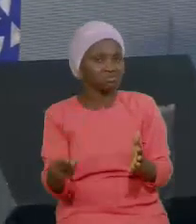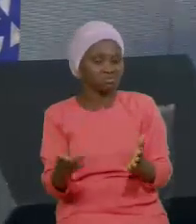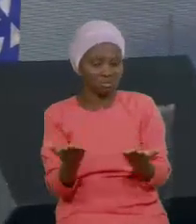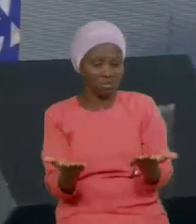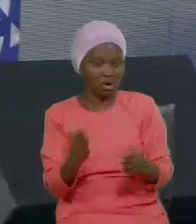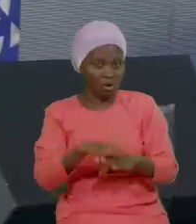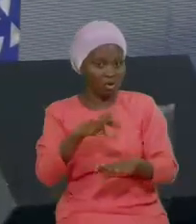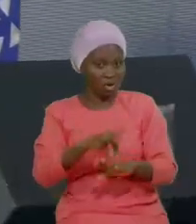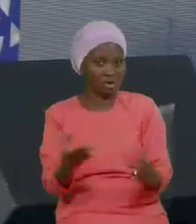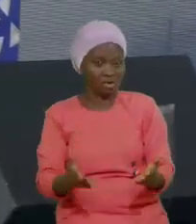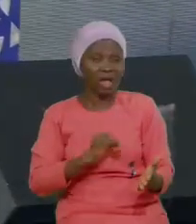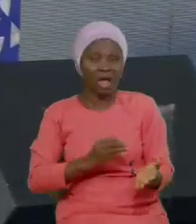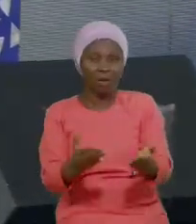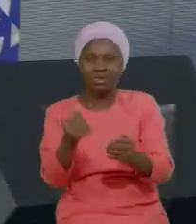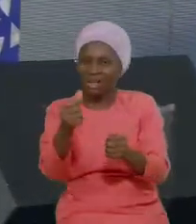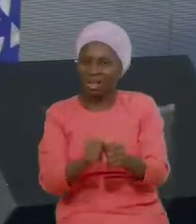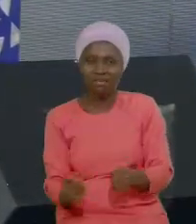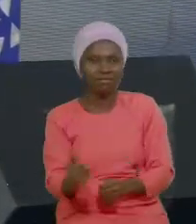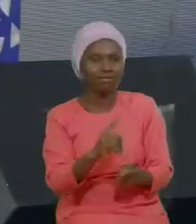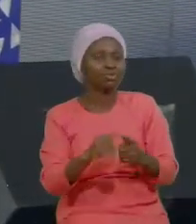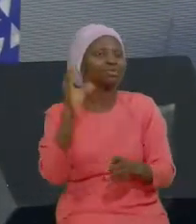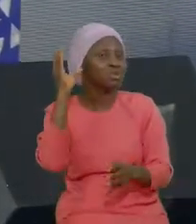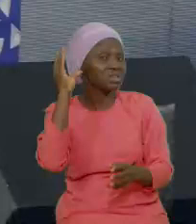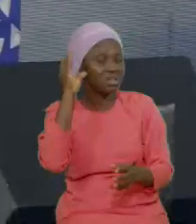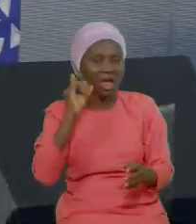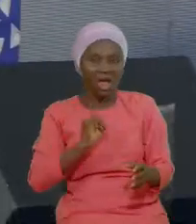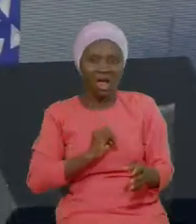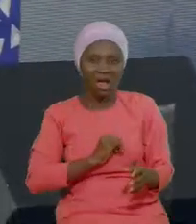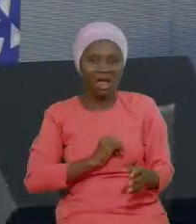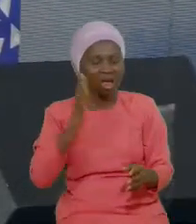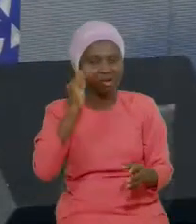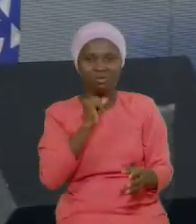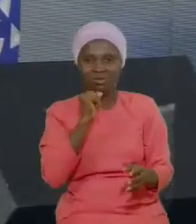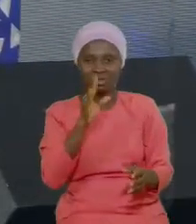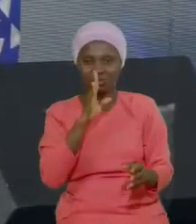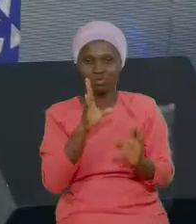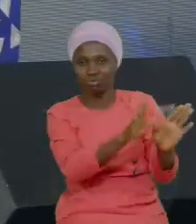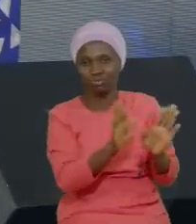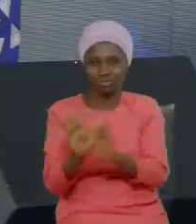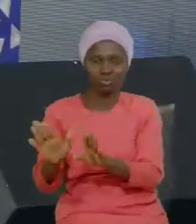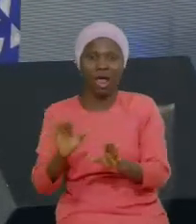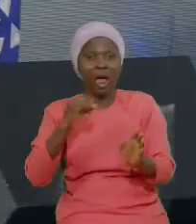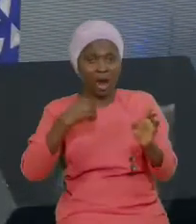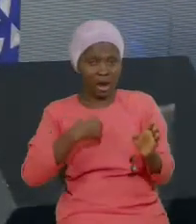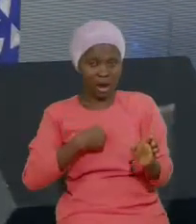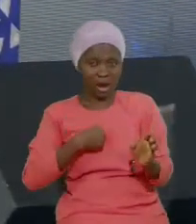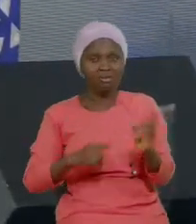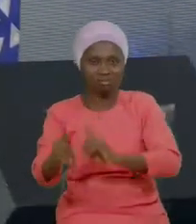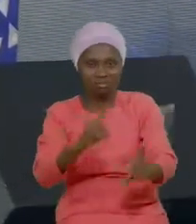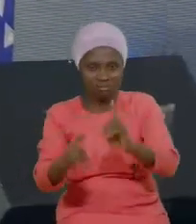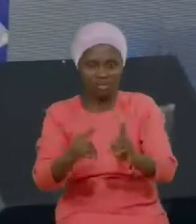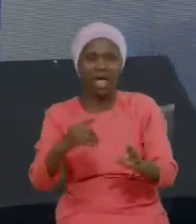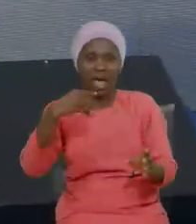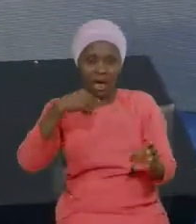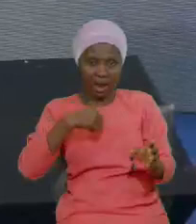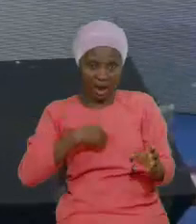want everybody to hear. I'm not going to be meandering here and there. I am going